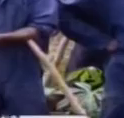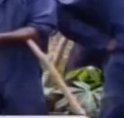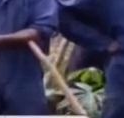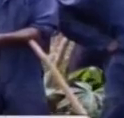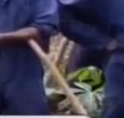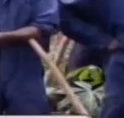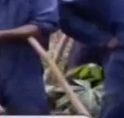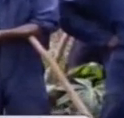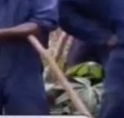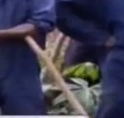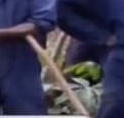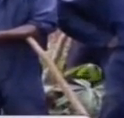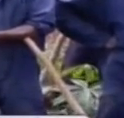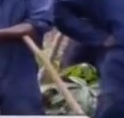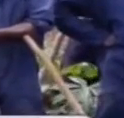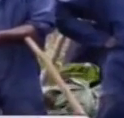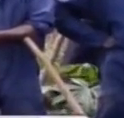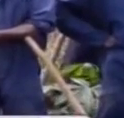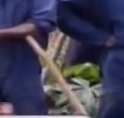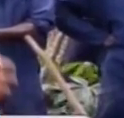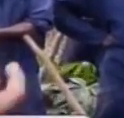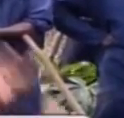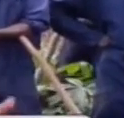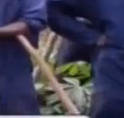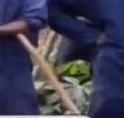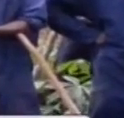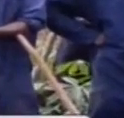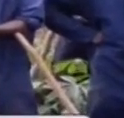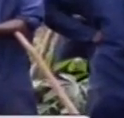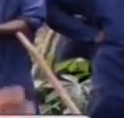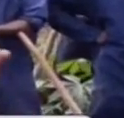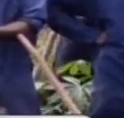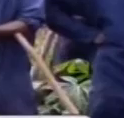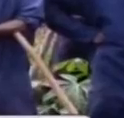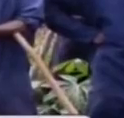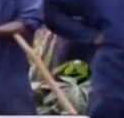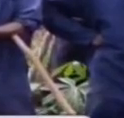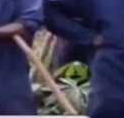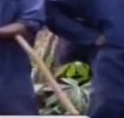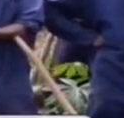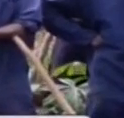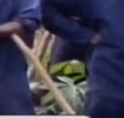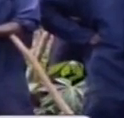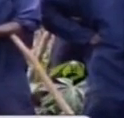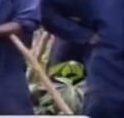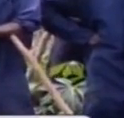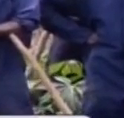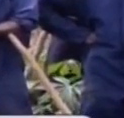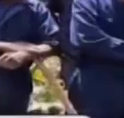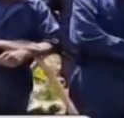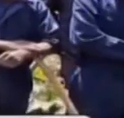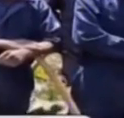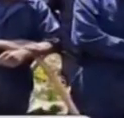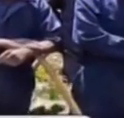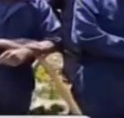yakula moneka, ya mabuksi yakula moneka. Ubosesha ba investor huko ate chishinka, ubunanga nitabulisha kasuma.